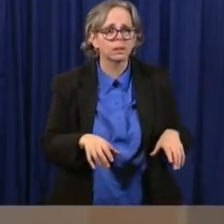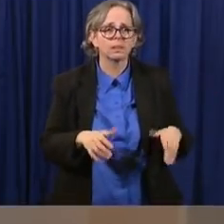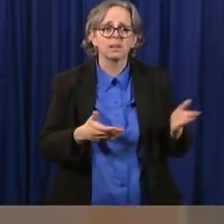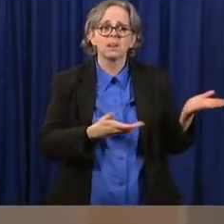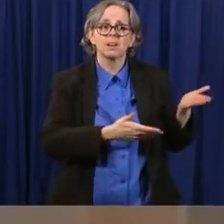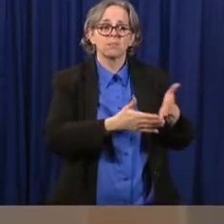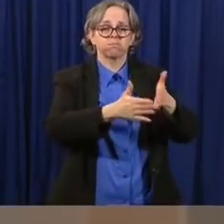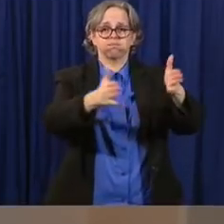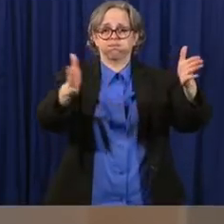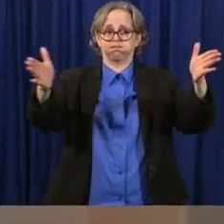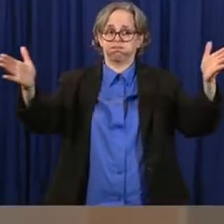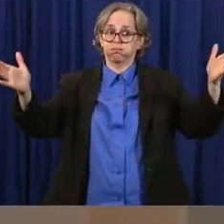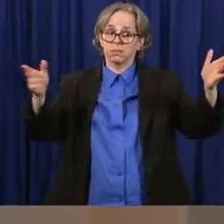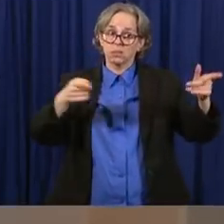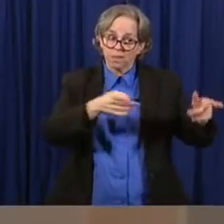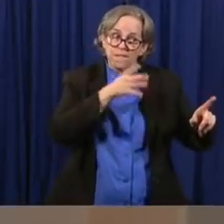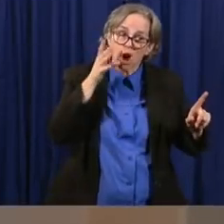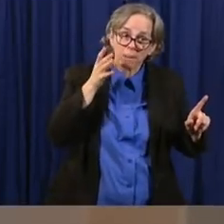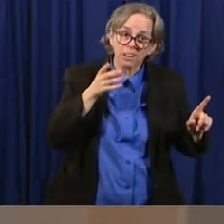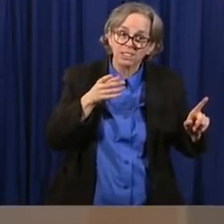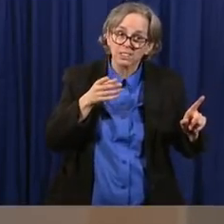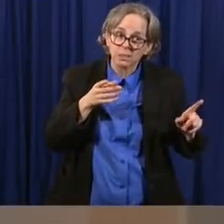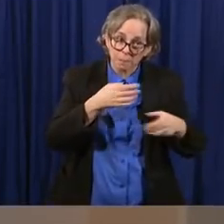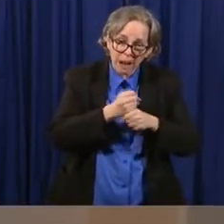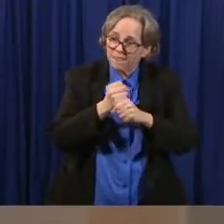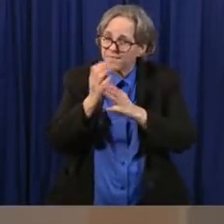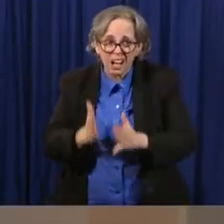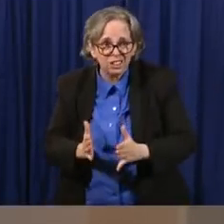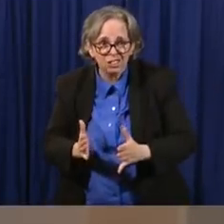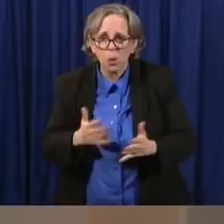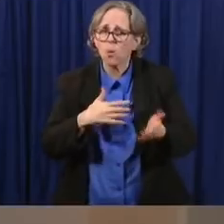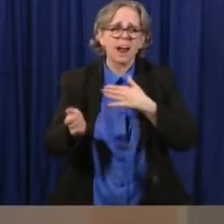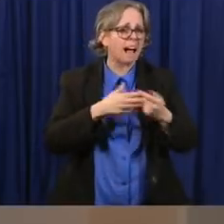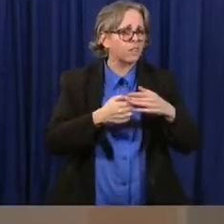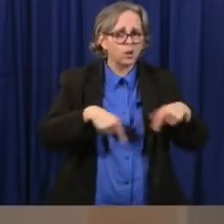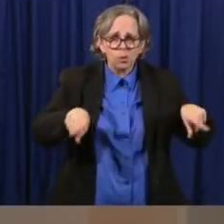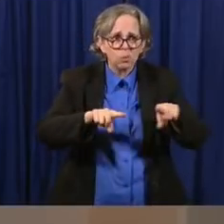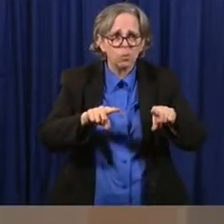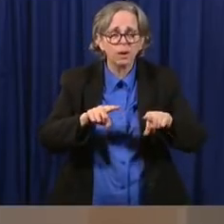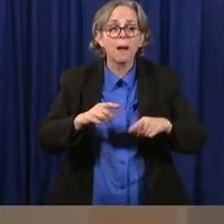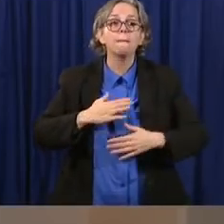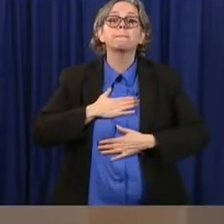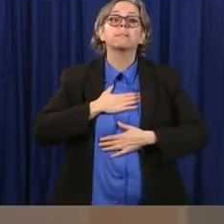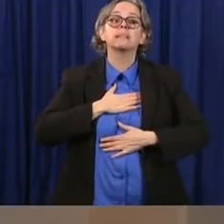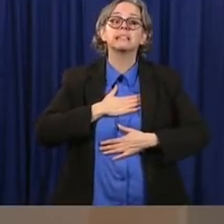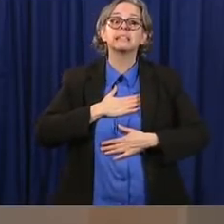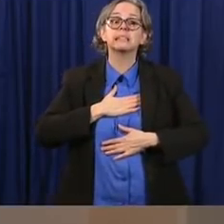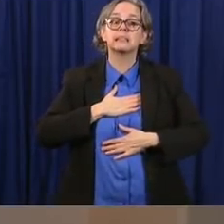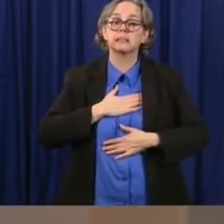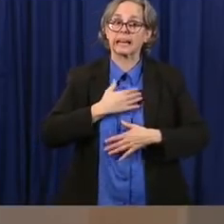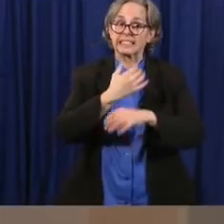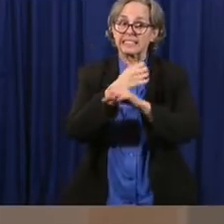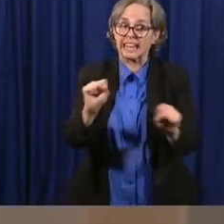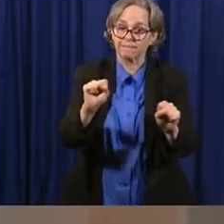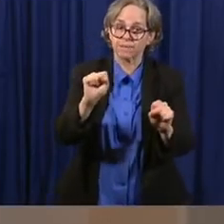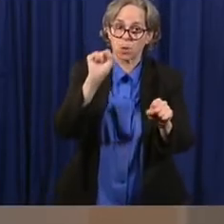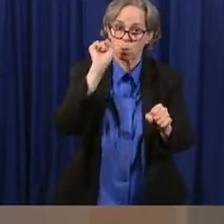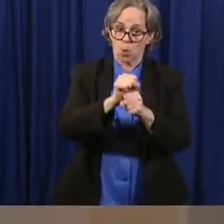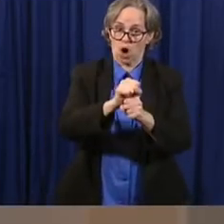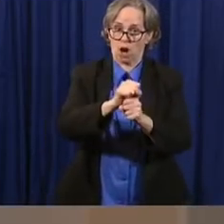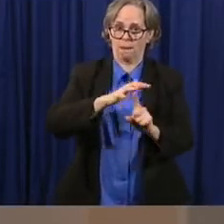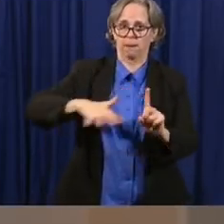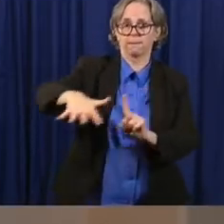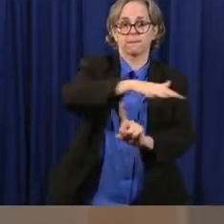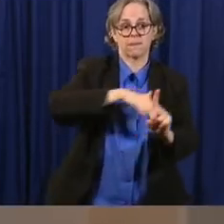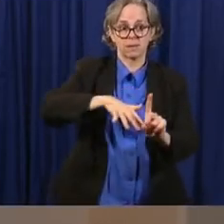whatever setting you're in, please practice safe workplace conditions. And we thank all the farmers out there